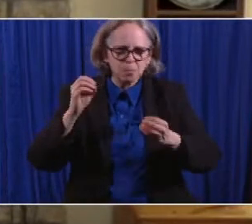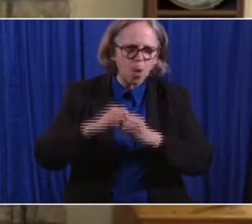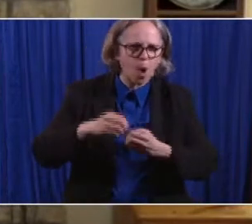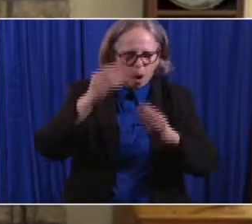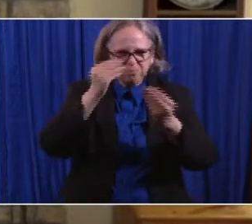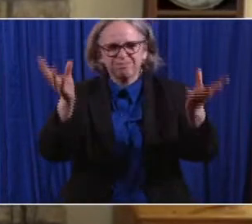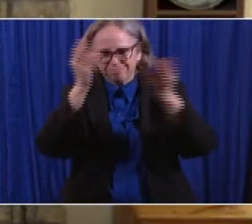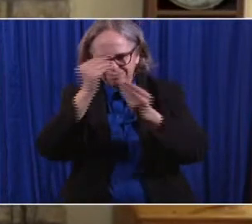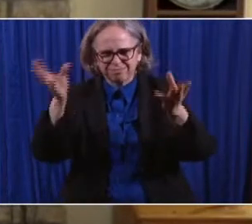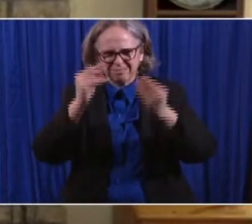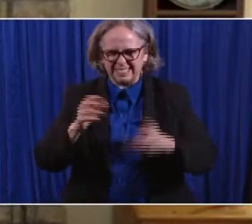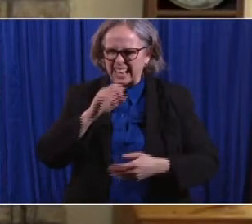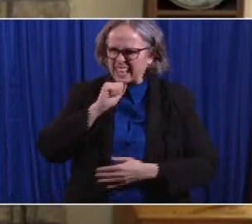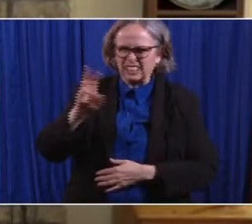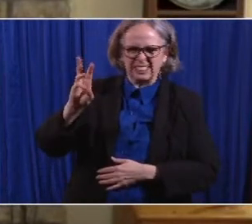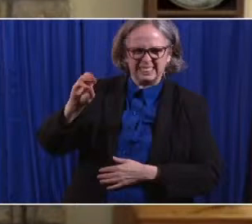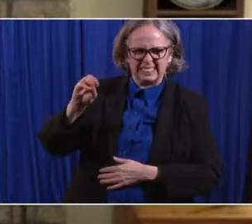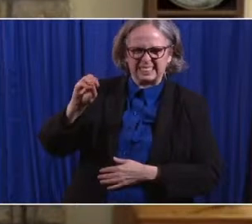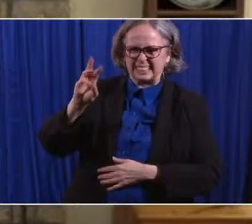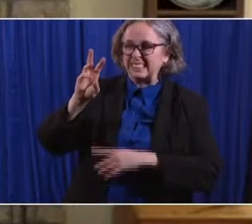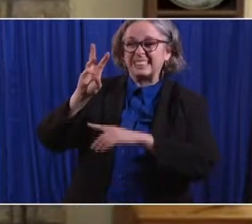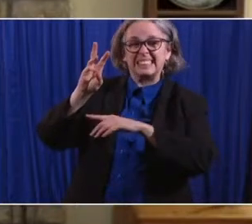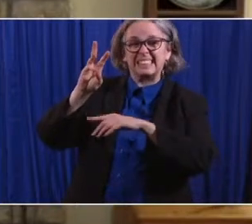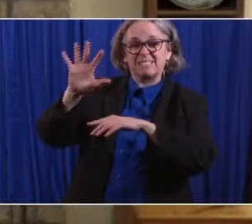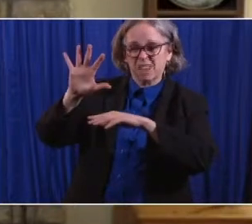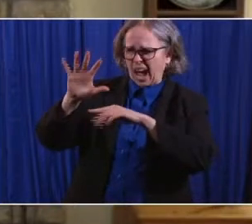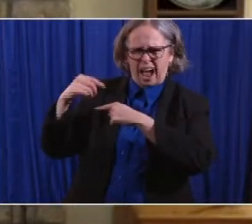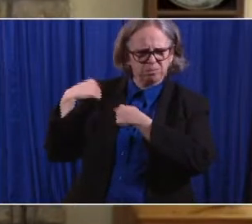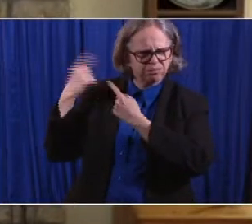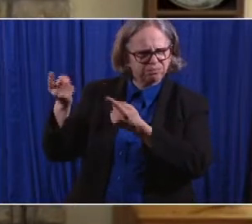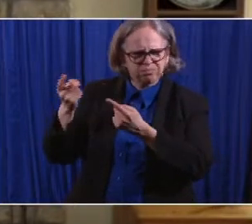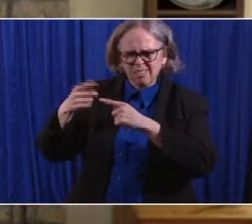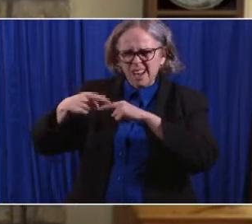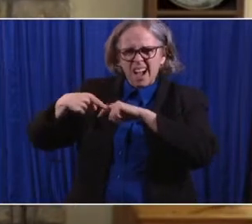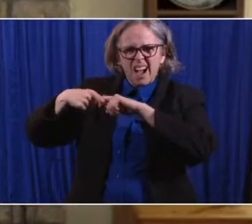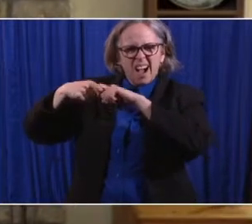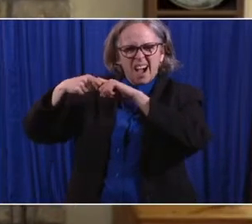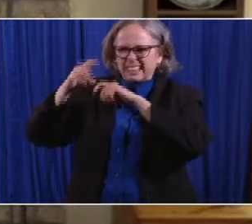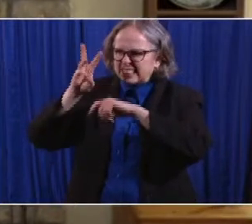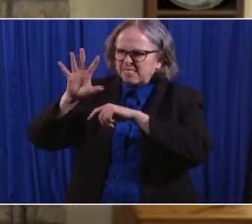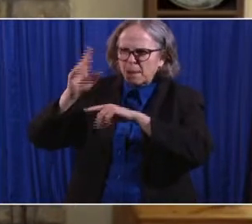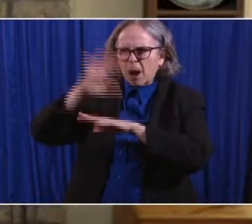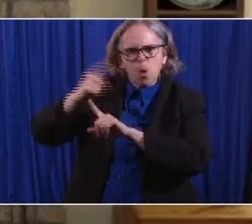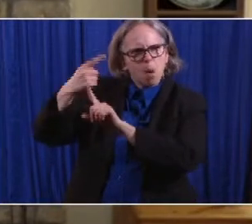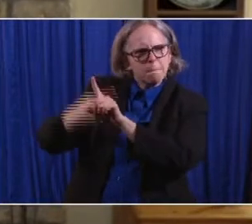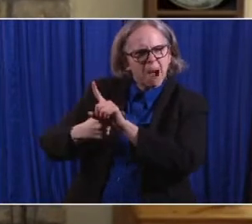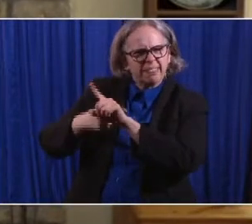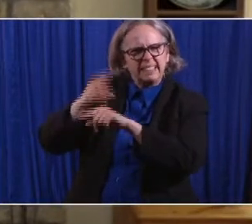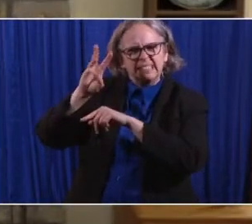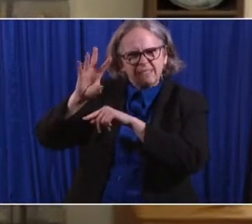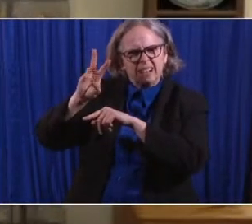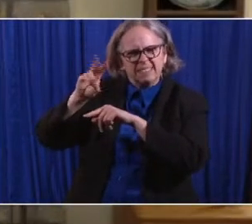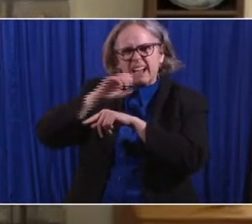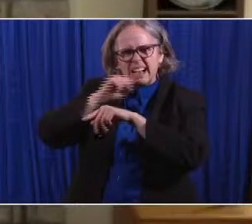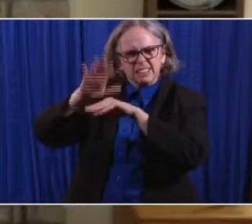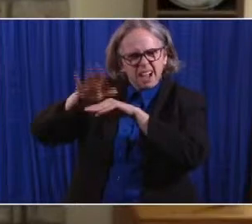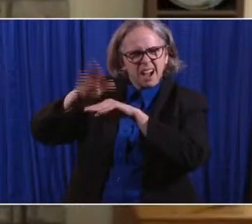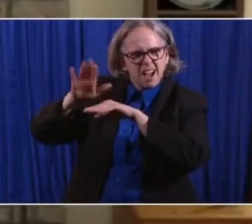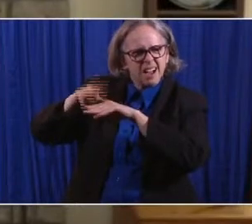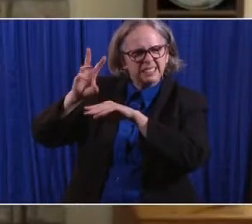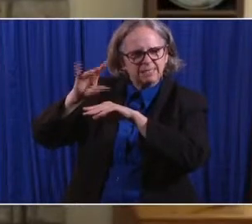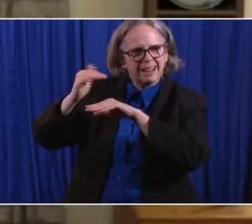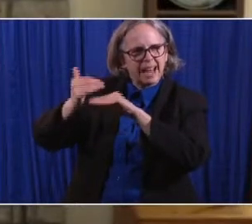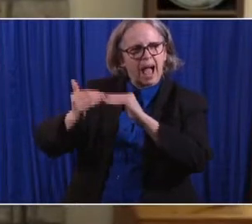for almost a month or close to a month based upon all the facts that I talked about, the additional vaccine